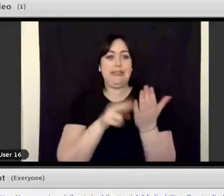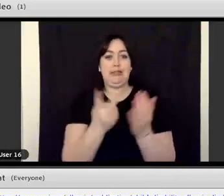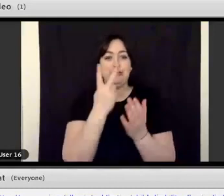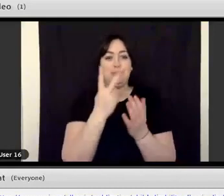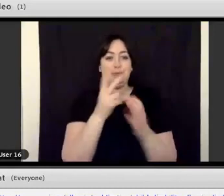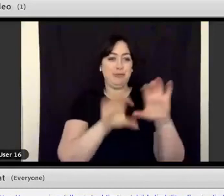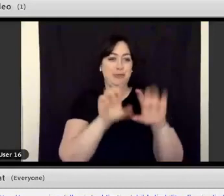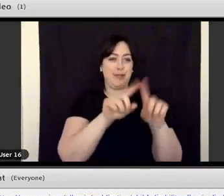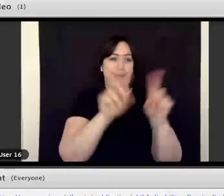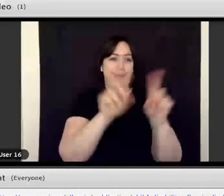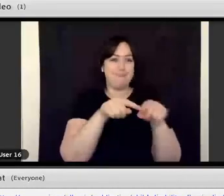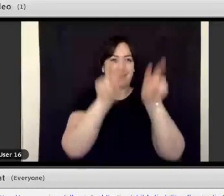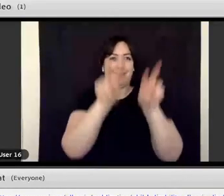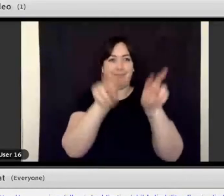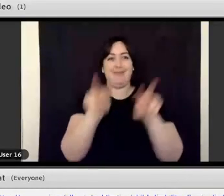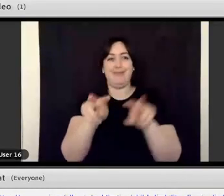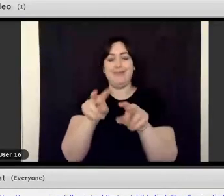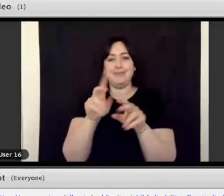at the same time.